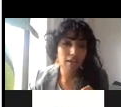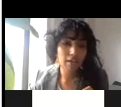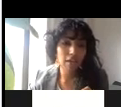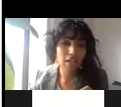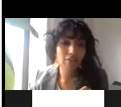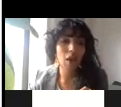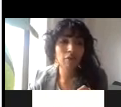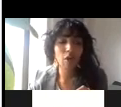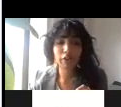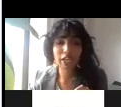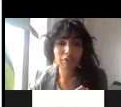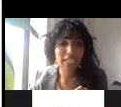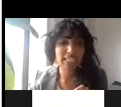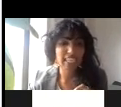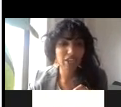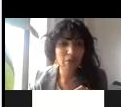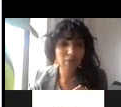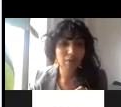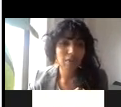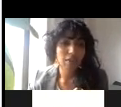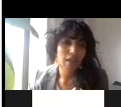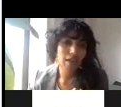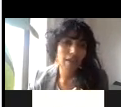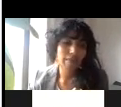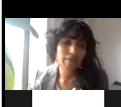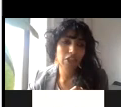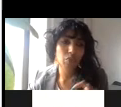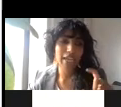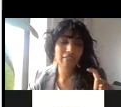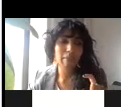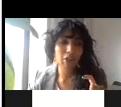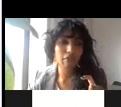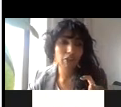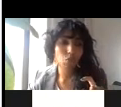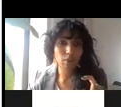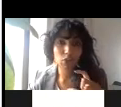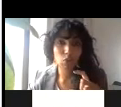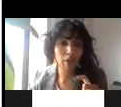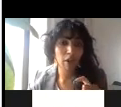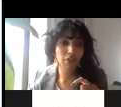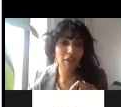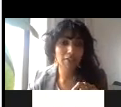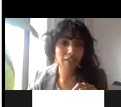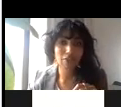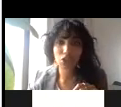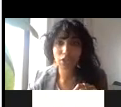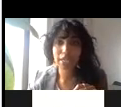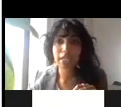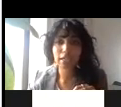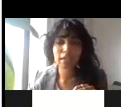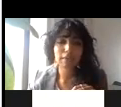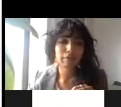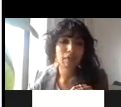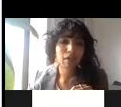icon. If you hover over it, it'll say sticky note. It's right in the middle of the toolbar on the left hand of your